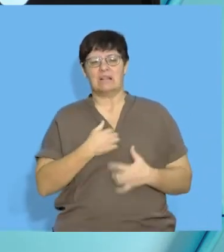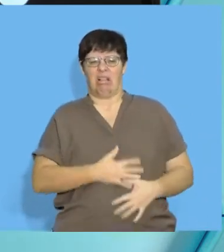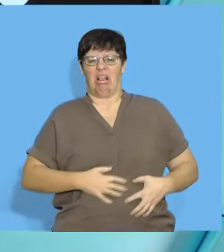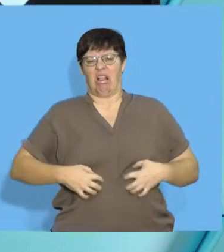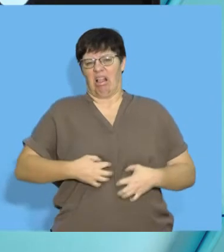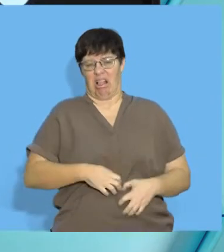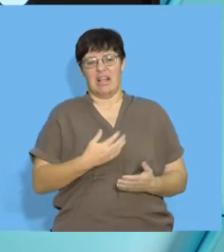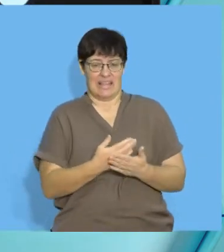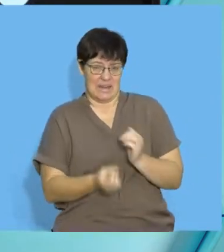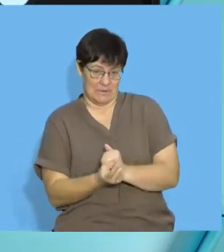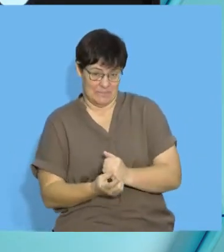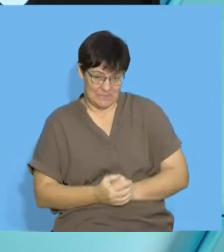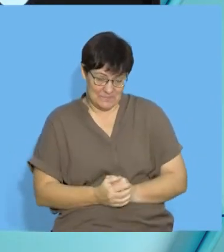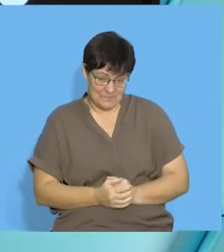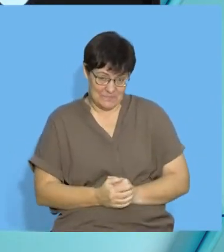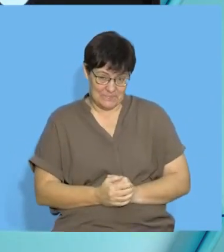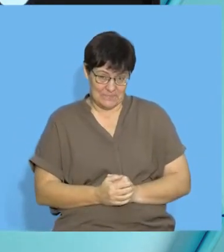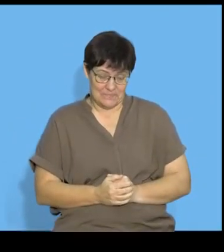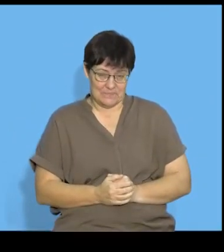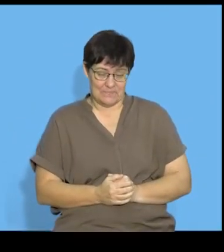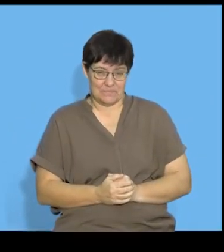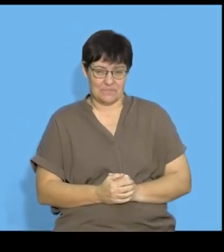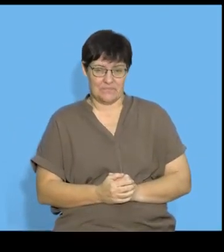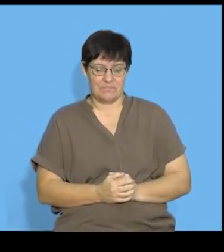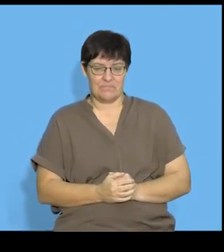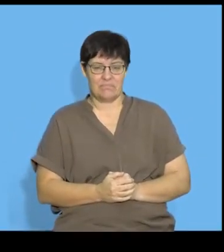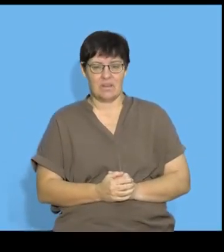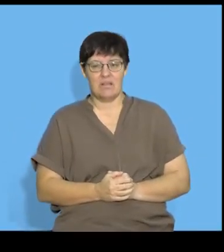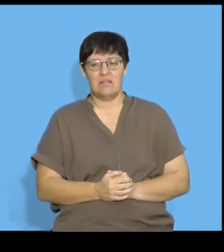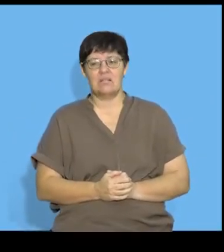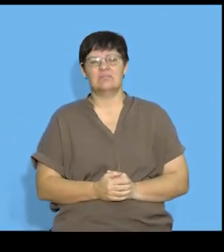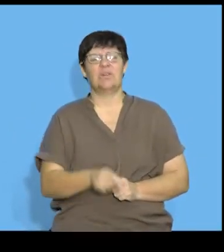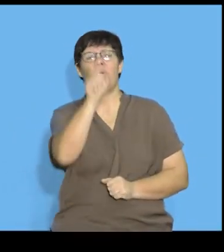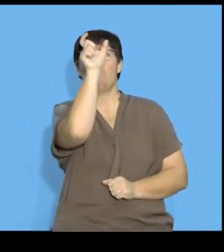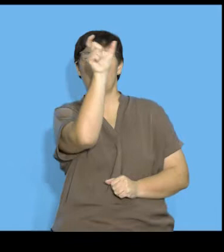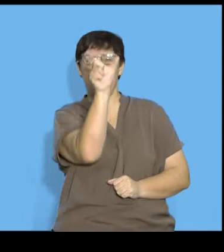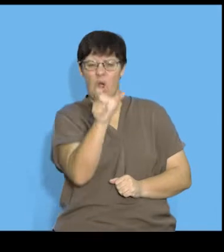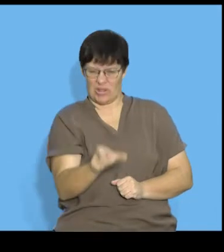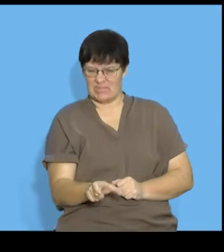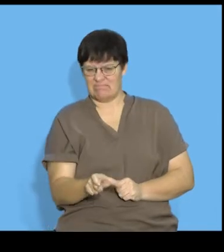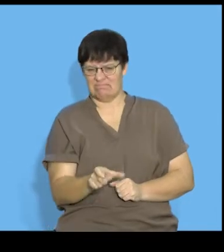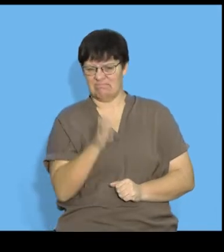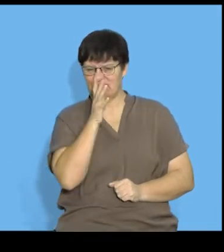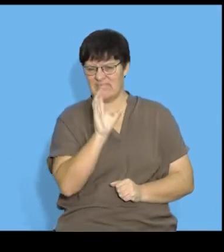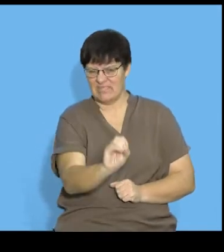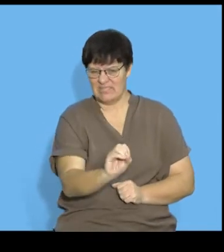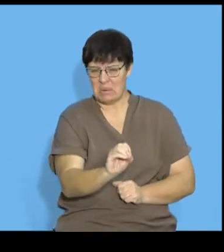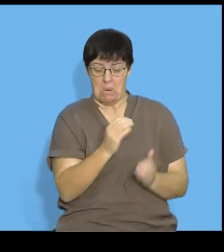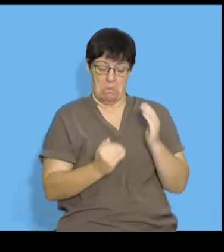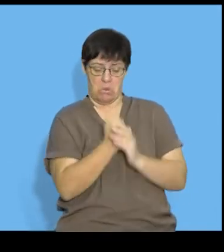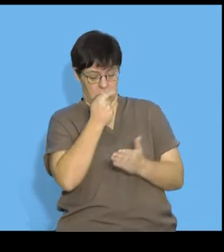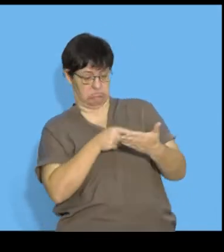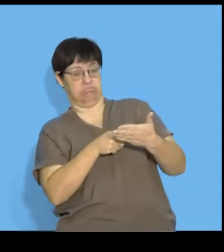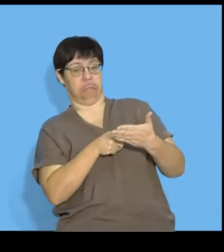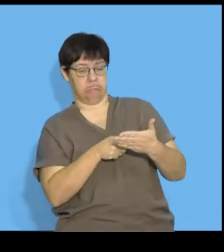Let's have a look at what we're going to look at. There's quite a few words here that I think are going to be new for you.